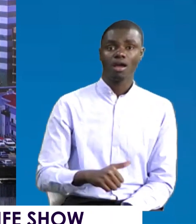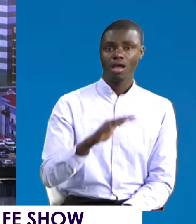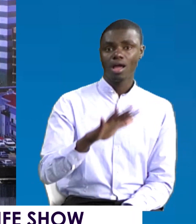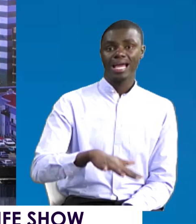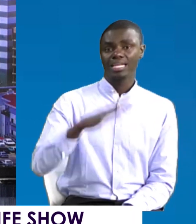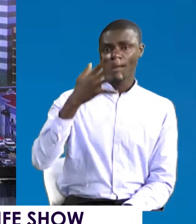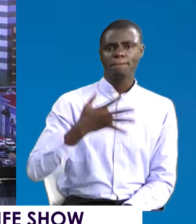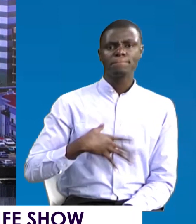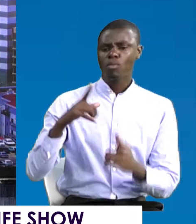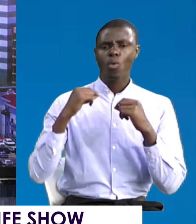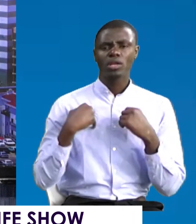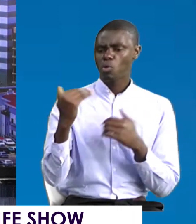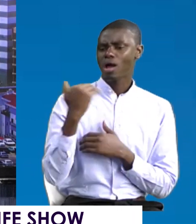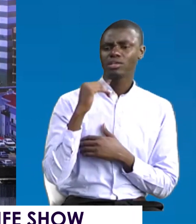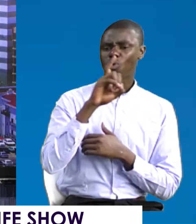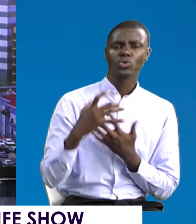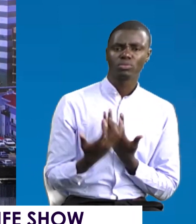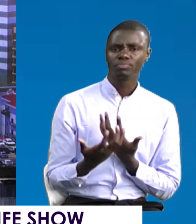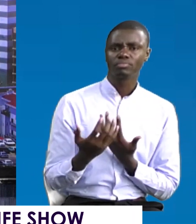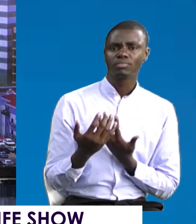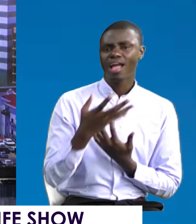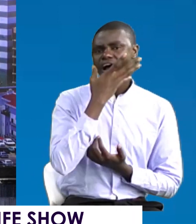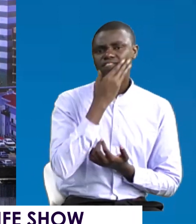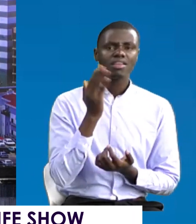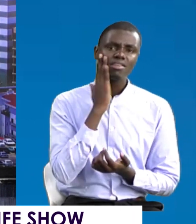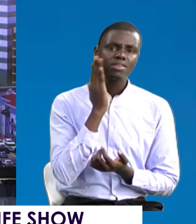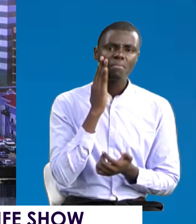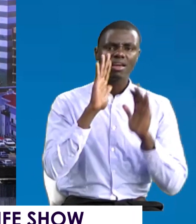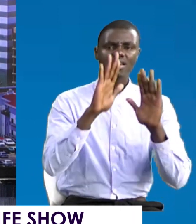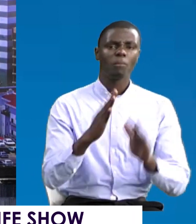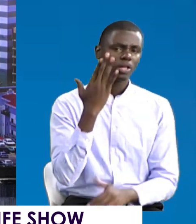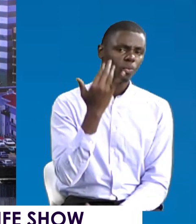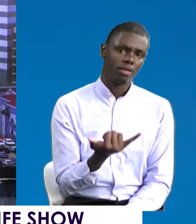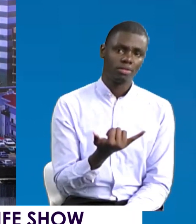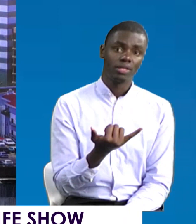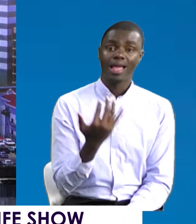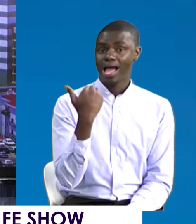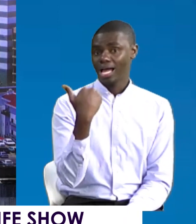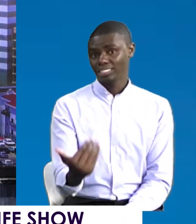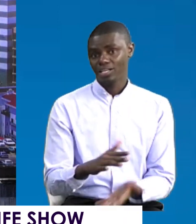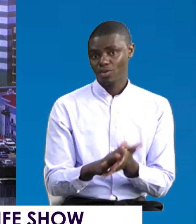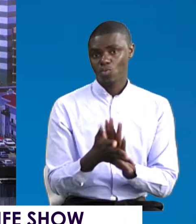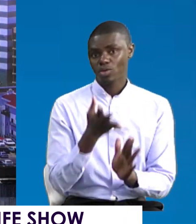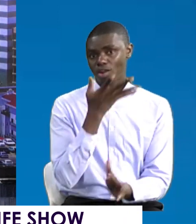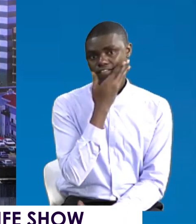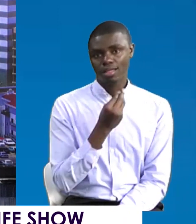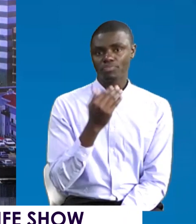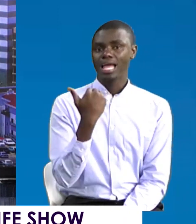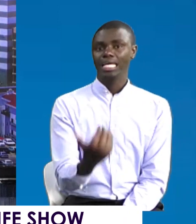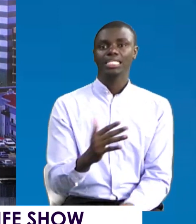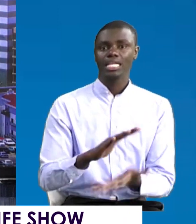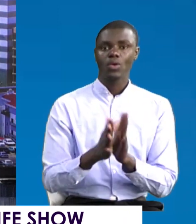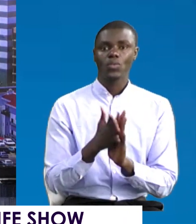People tell me, or they ask this question, why are fathers and mothers important? You know, a child without a father, a